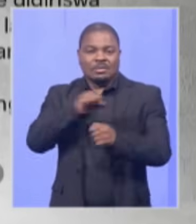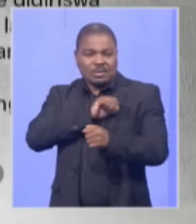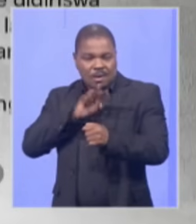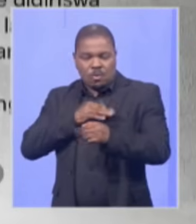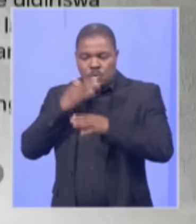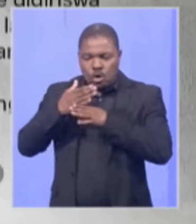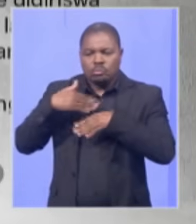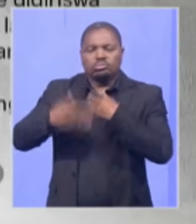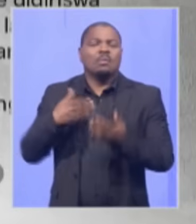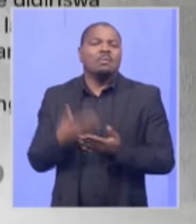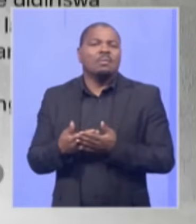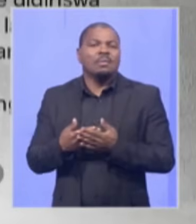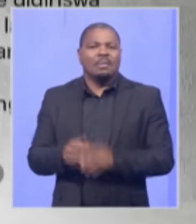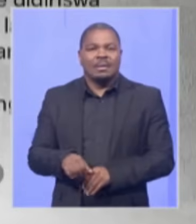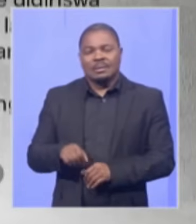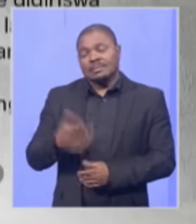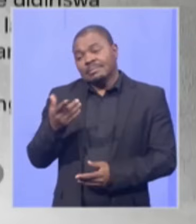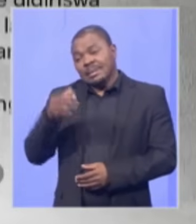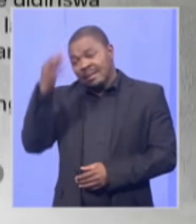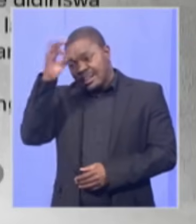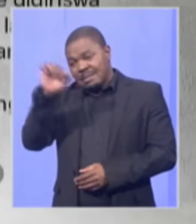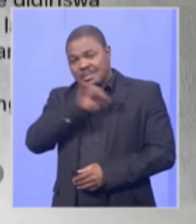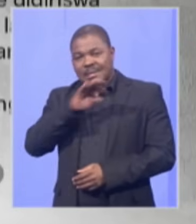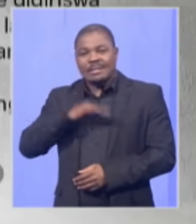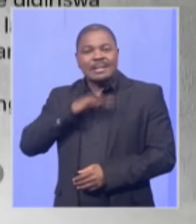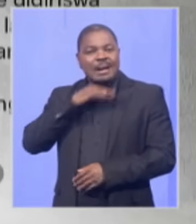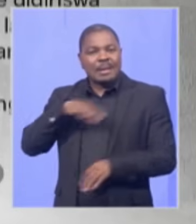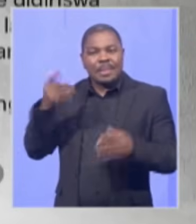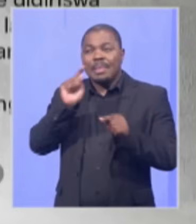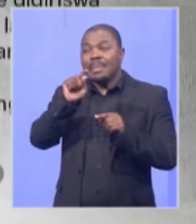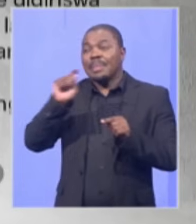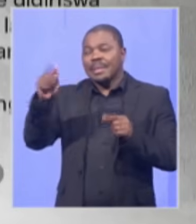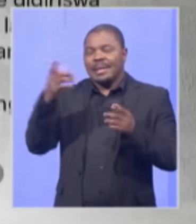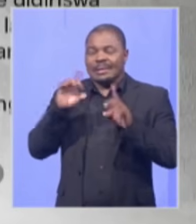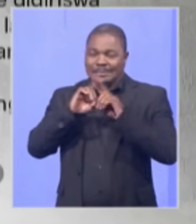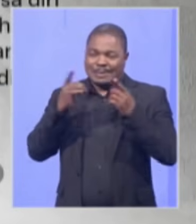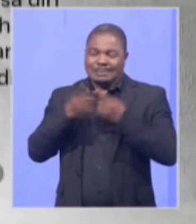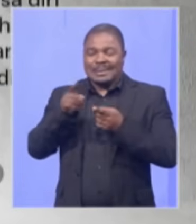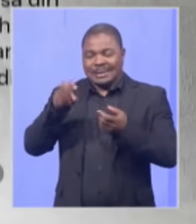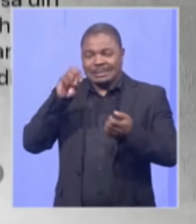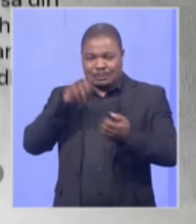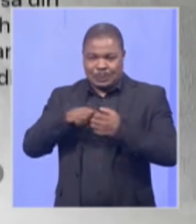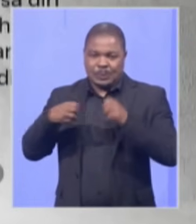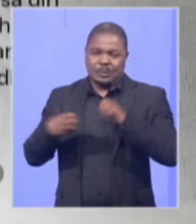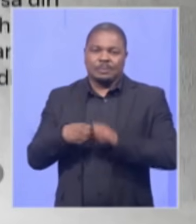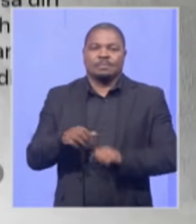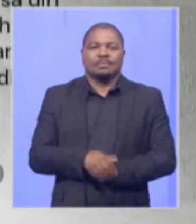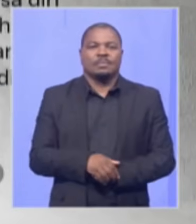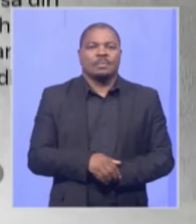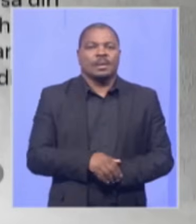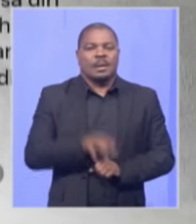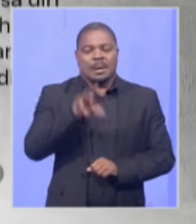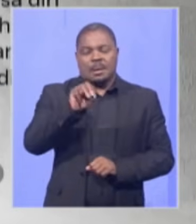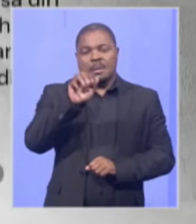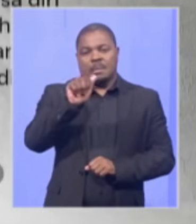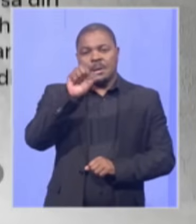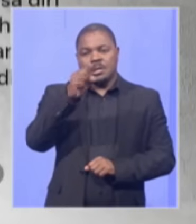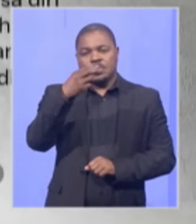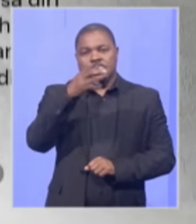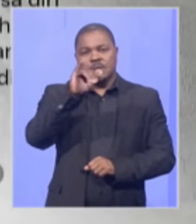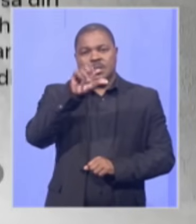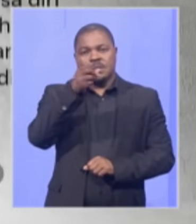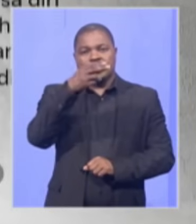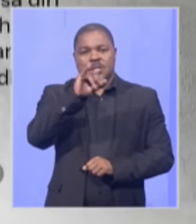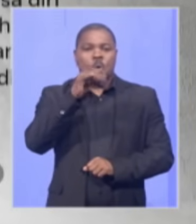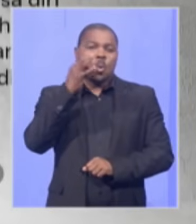dira mošomo. Tlhaelelo ya bašomi ba mmušo ka mo mafapeng ke bothata. Sophie Mashishu ya re go na le